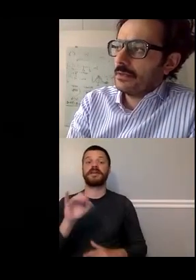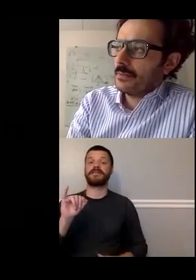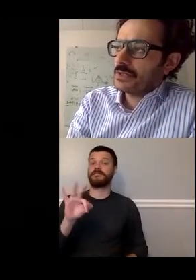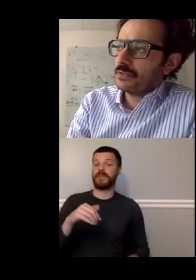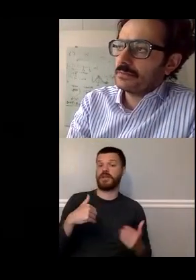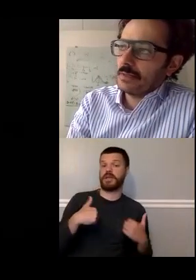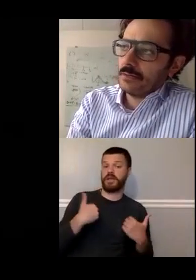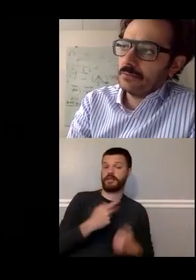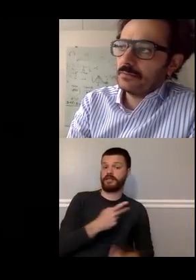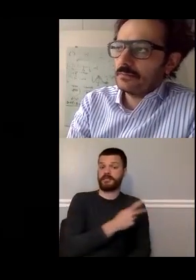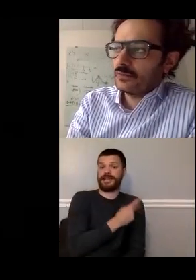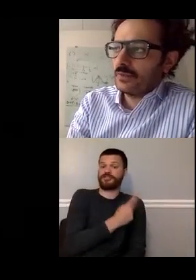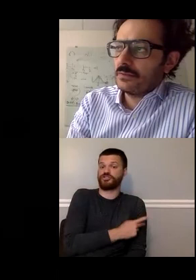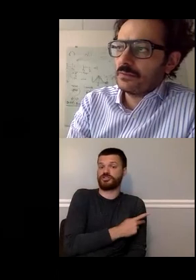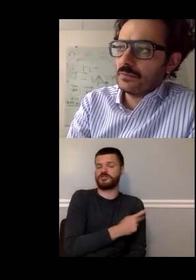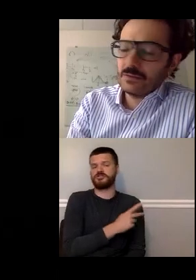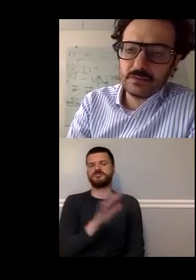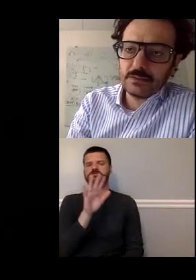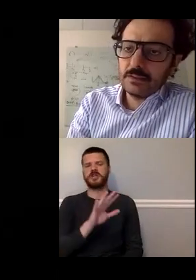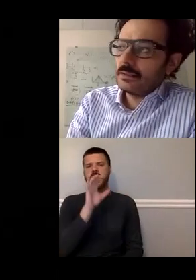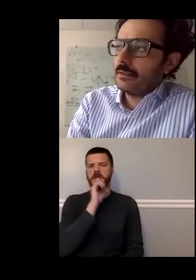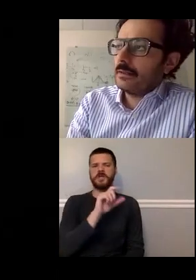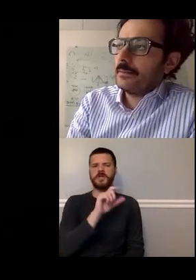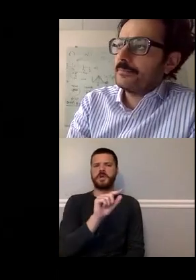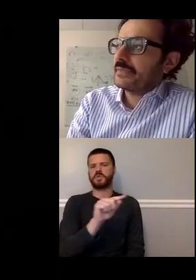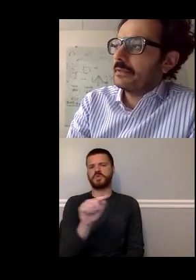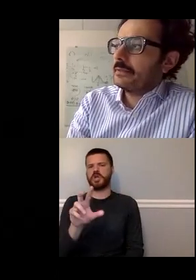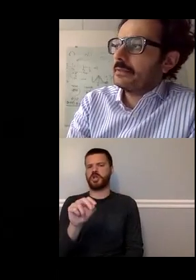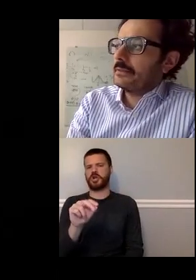a younger patient around 20 to 30,